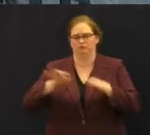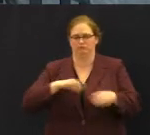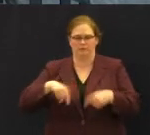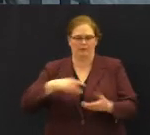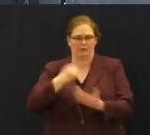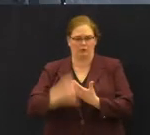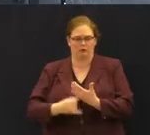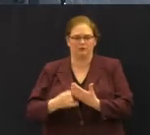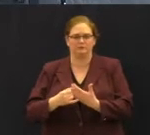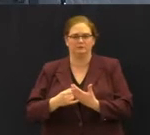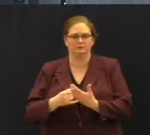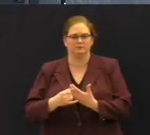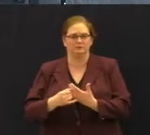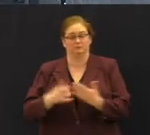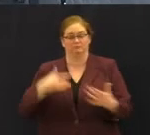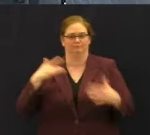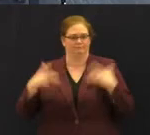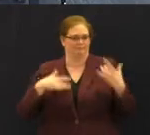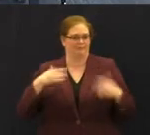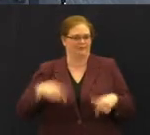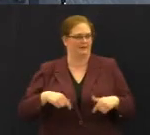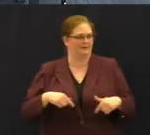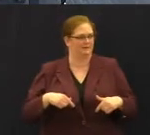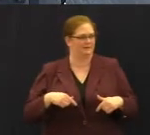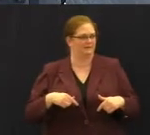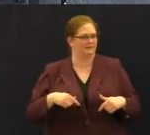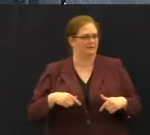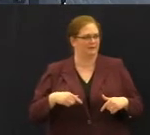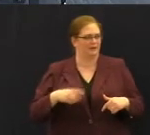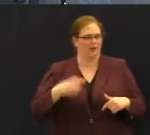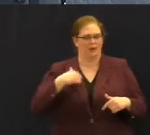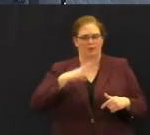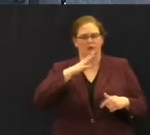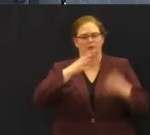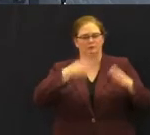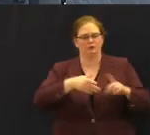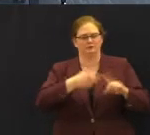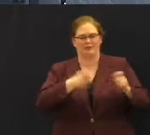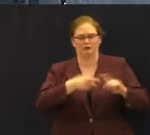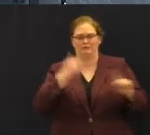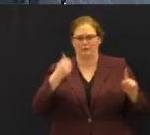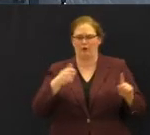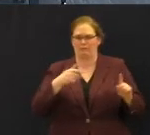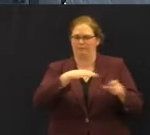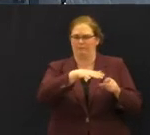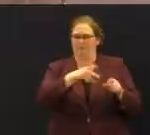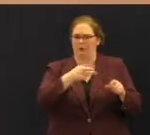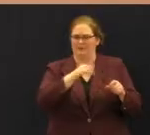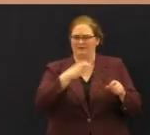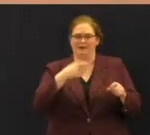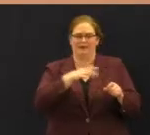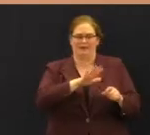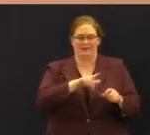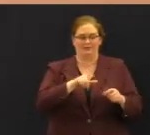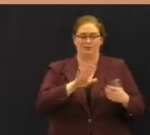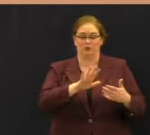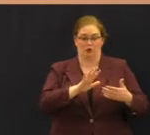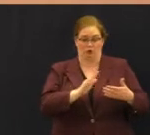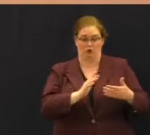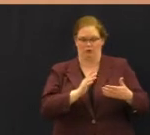project. And we're very excited about it. I talked to Andrea from Percy yesterday, the manager. This was on her